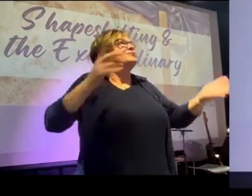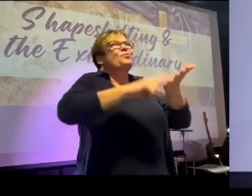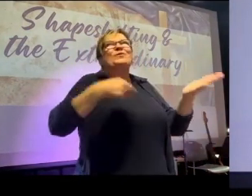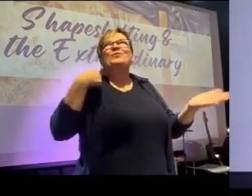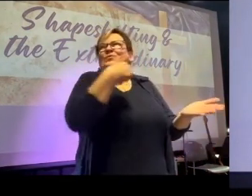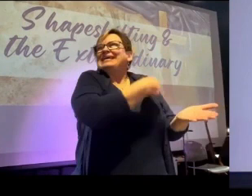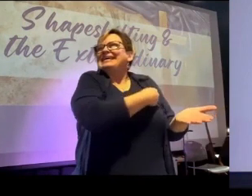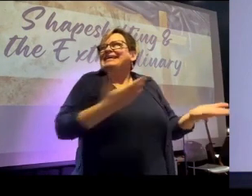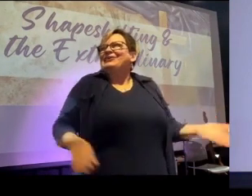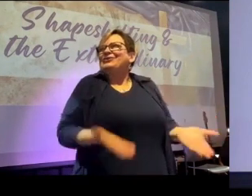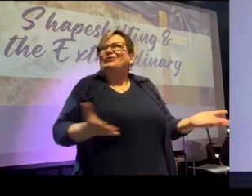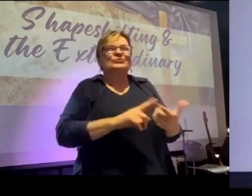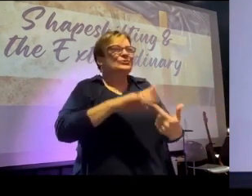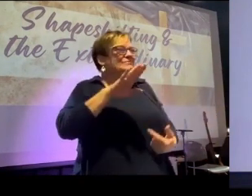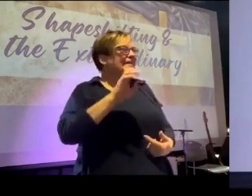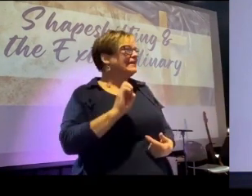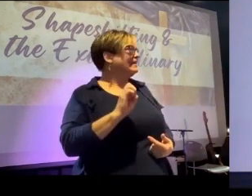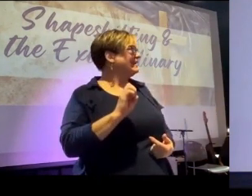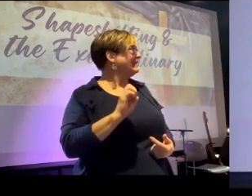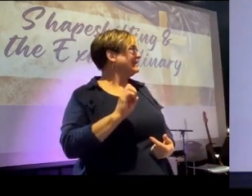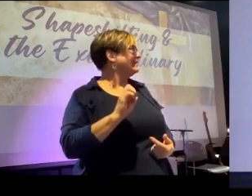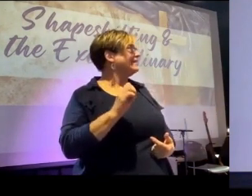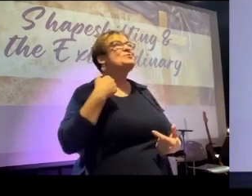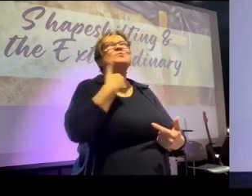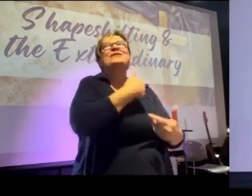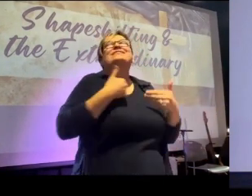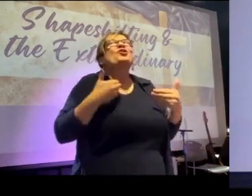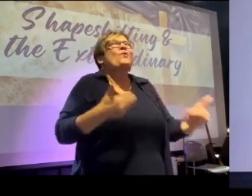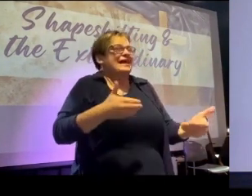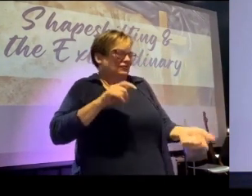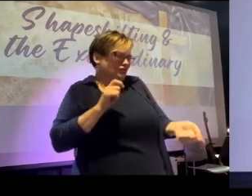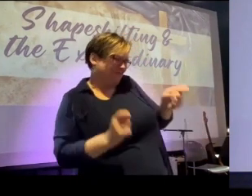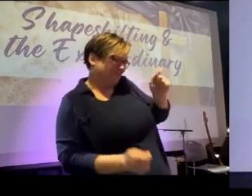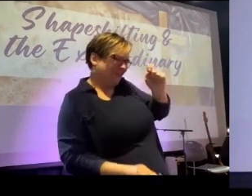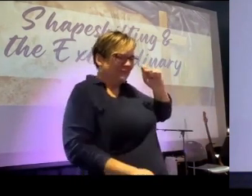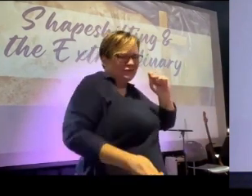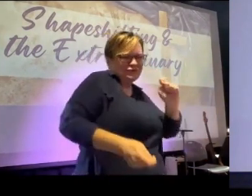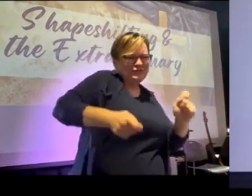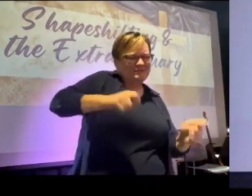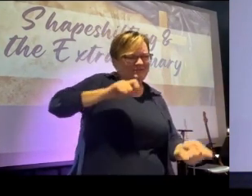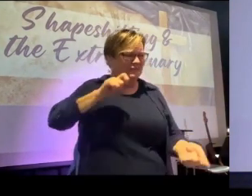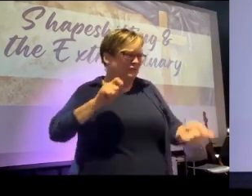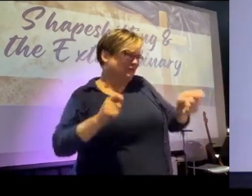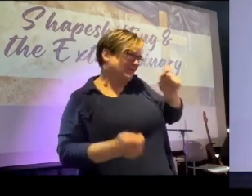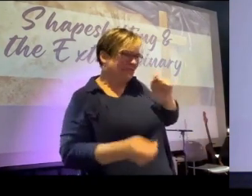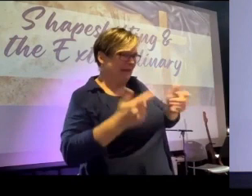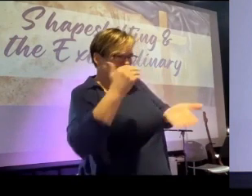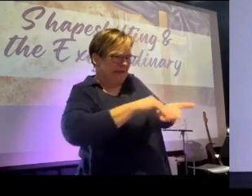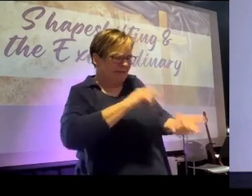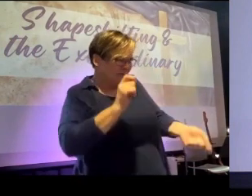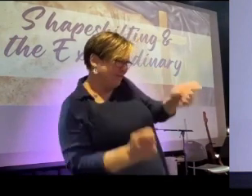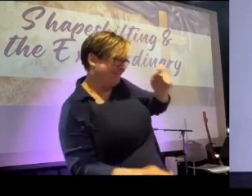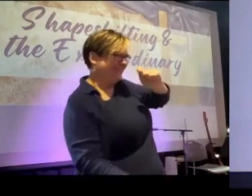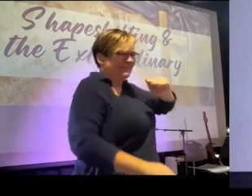shape, we shift, we reshape, we shift again.